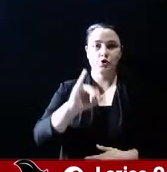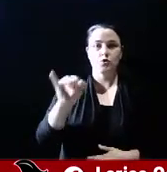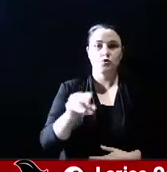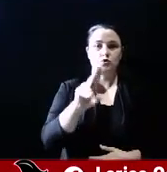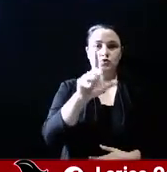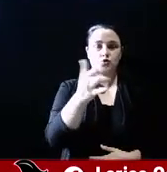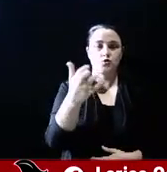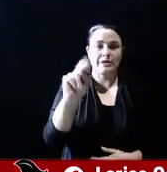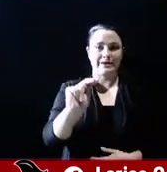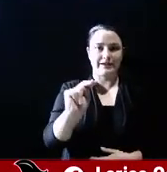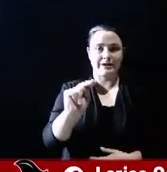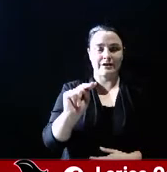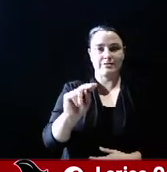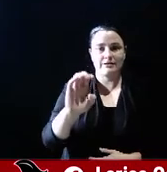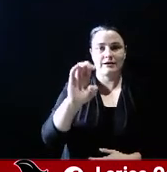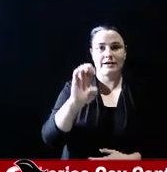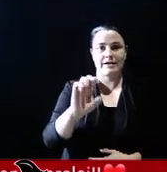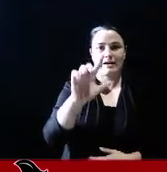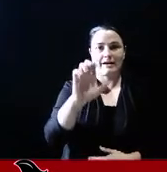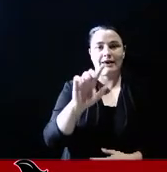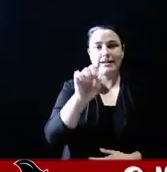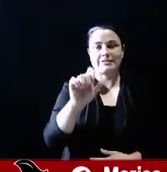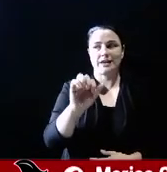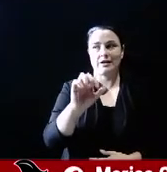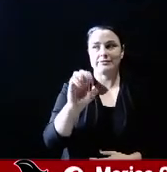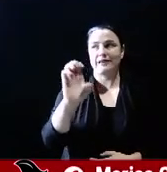Julian Jose Elizarras.